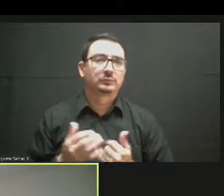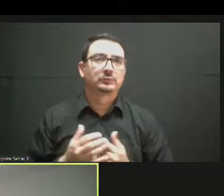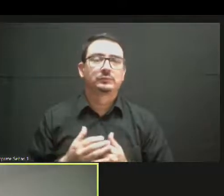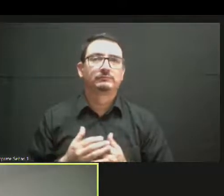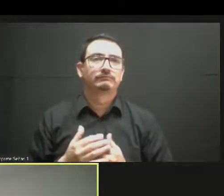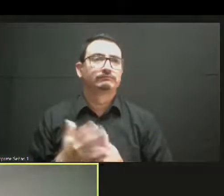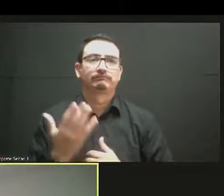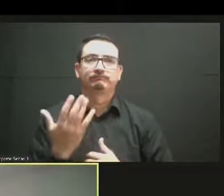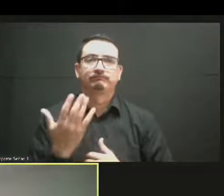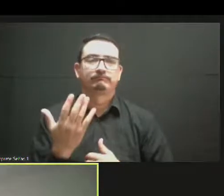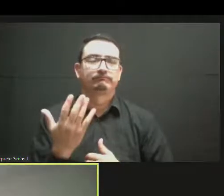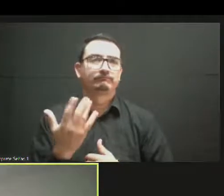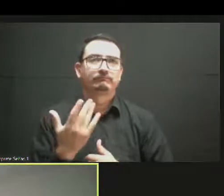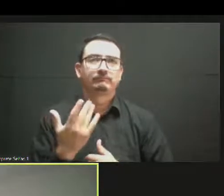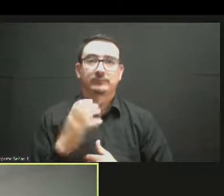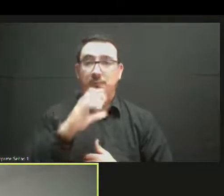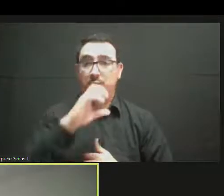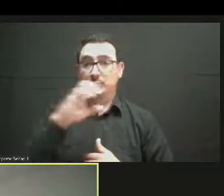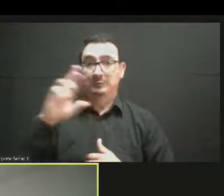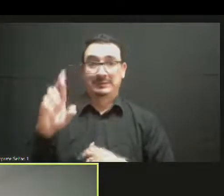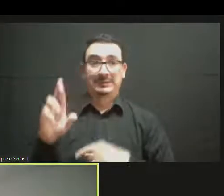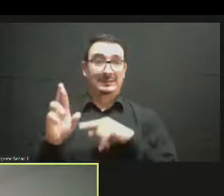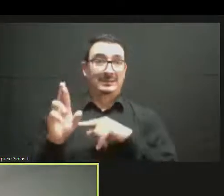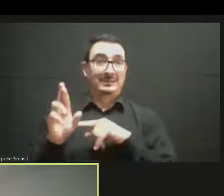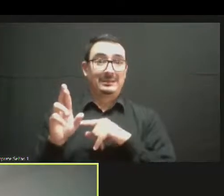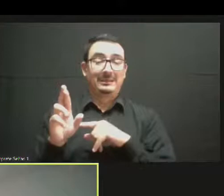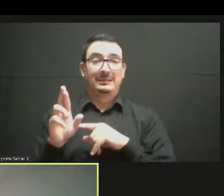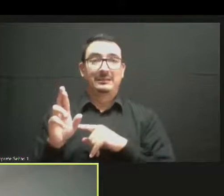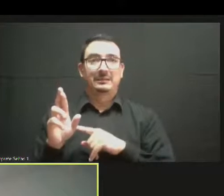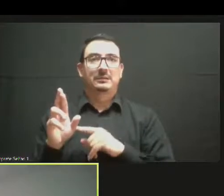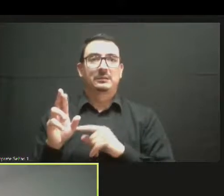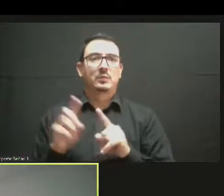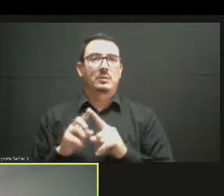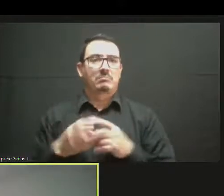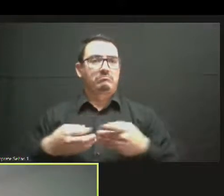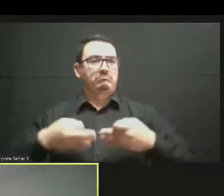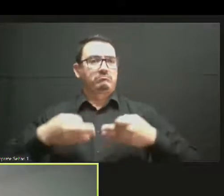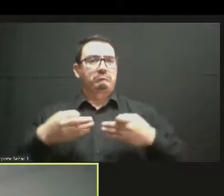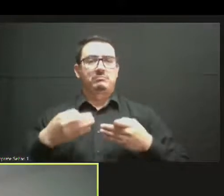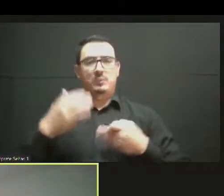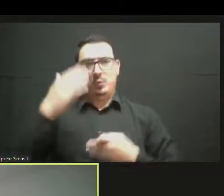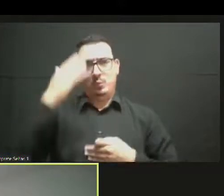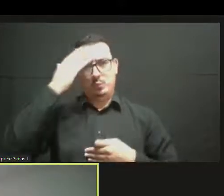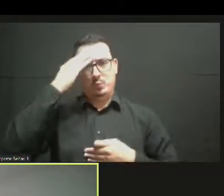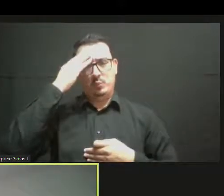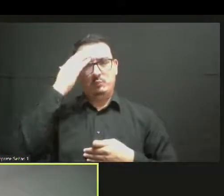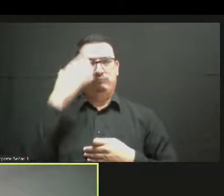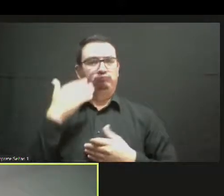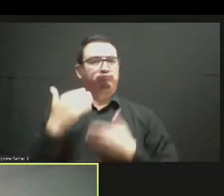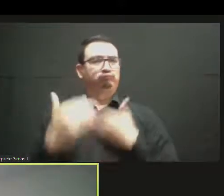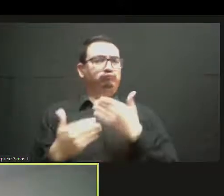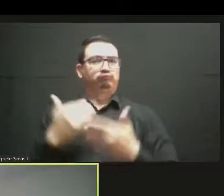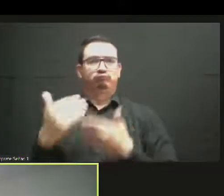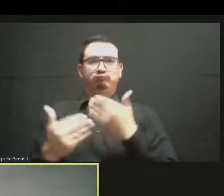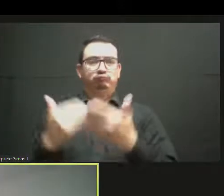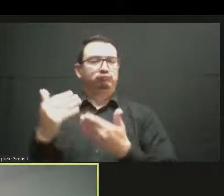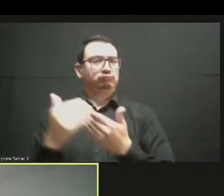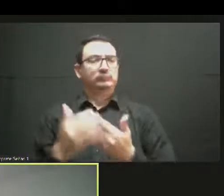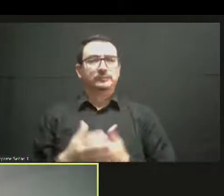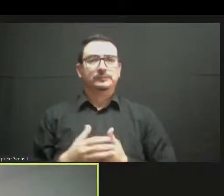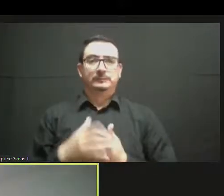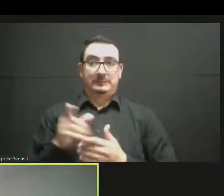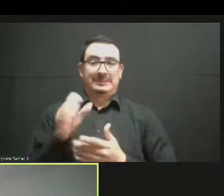more business, and not just the traditional processes that we have at these companies, but nowadays more